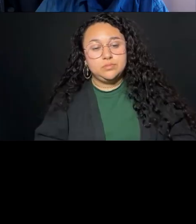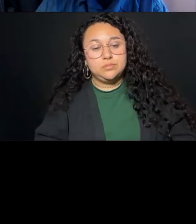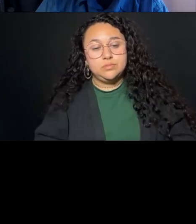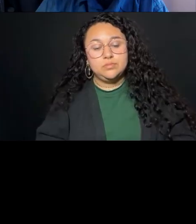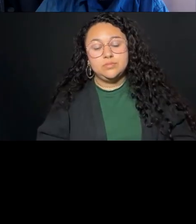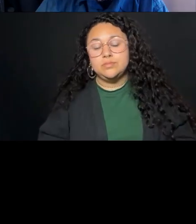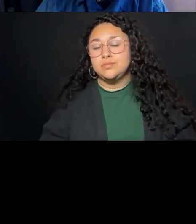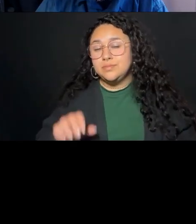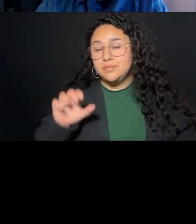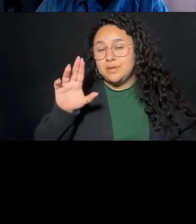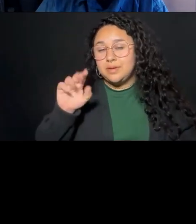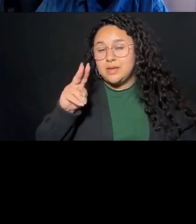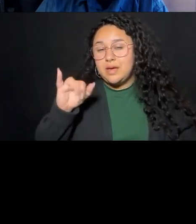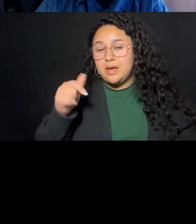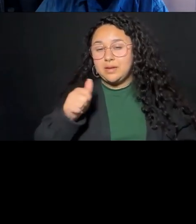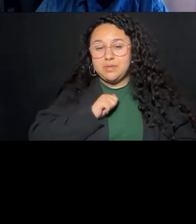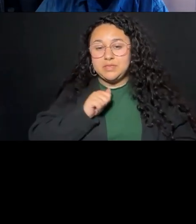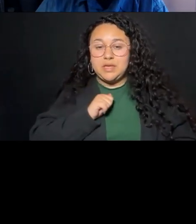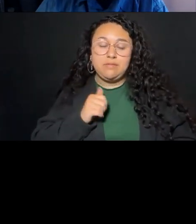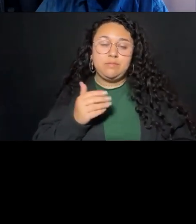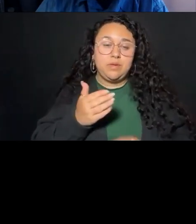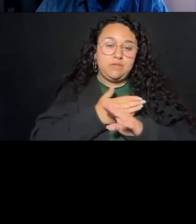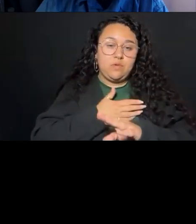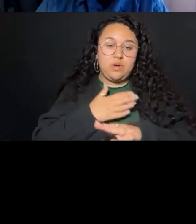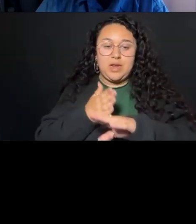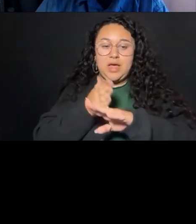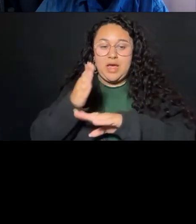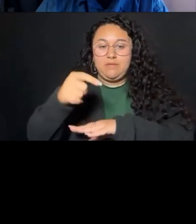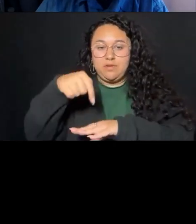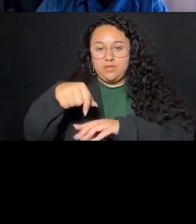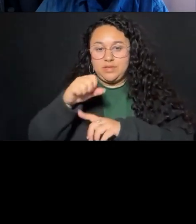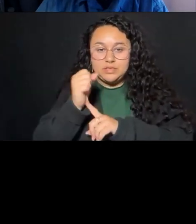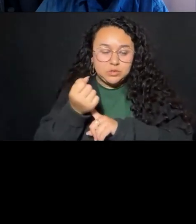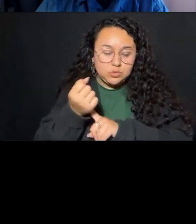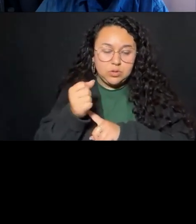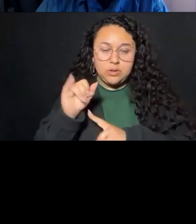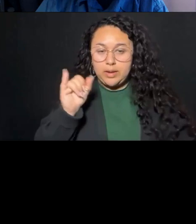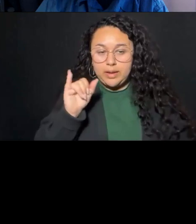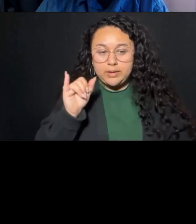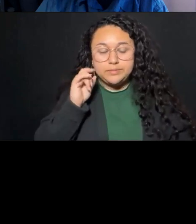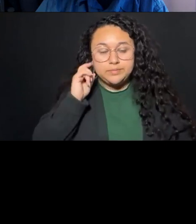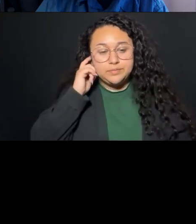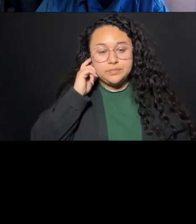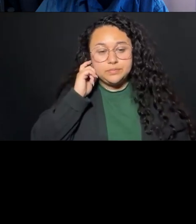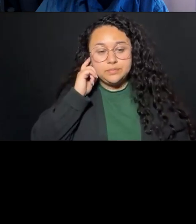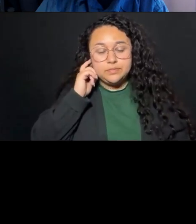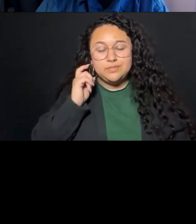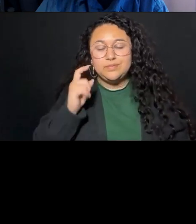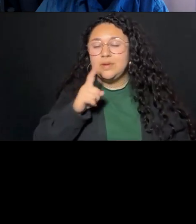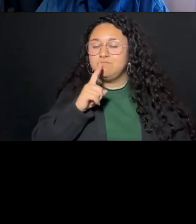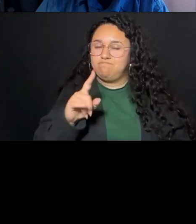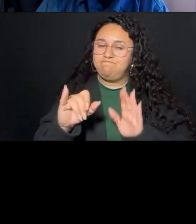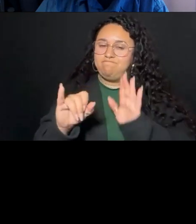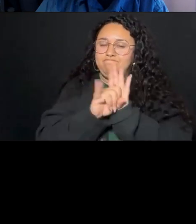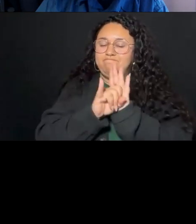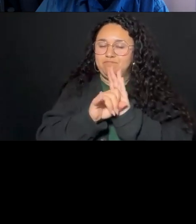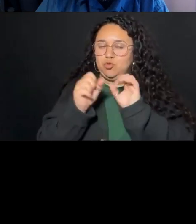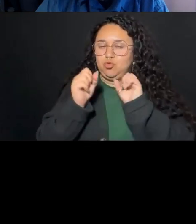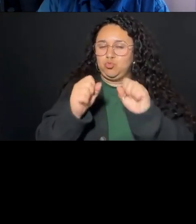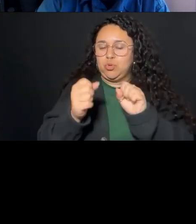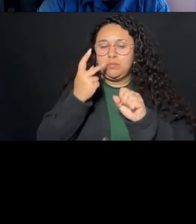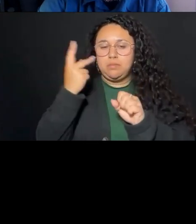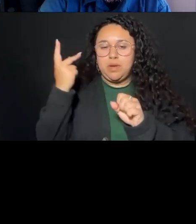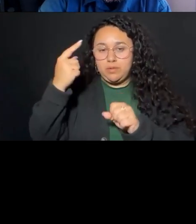Cutting myself like before and after this incident, but like this was such a like distinct memory for me that I wanted